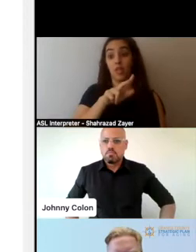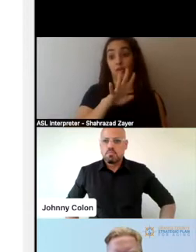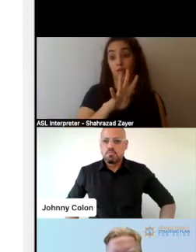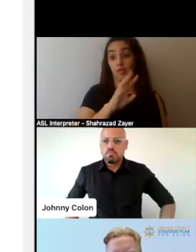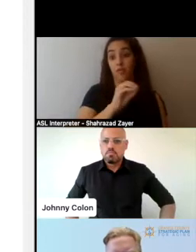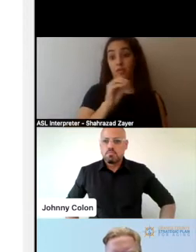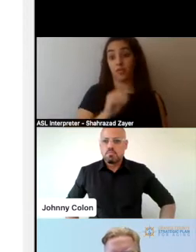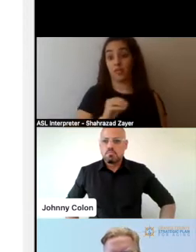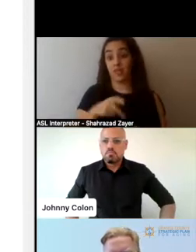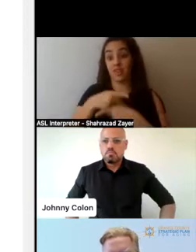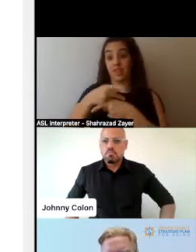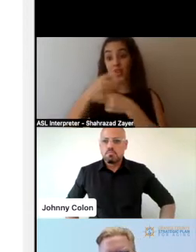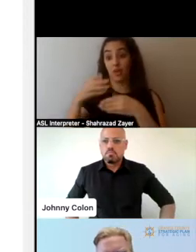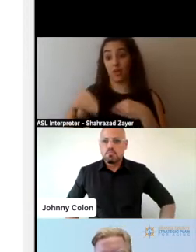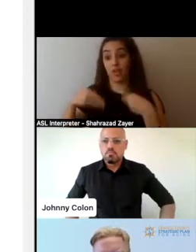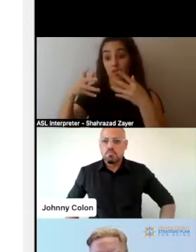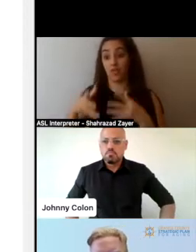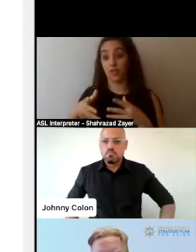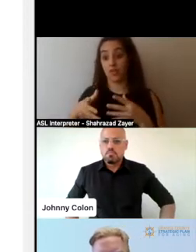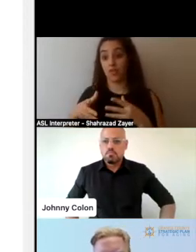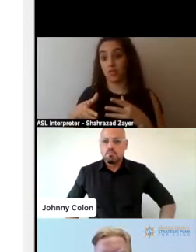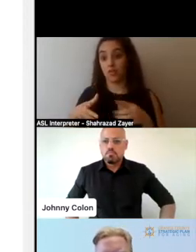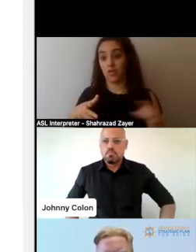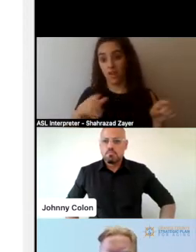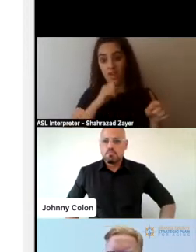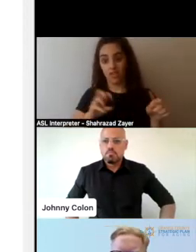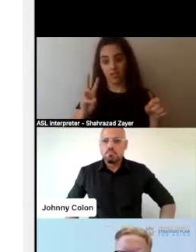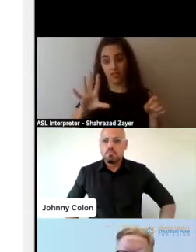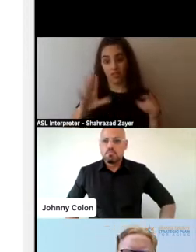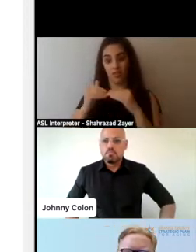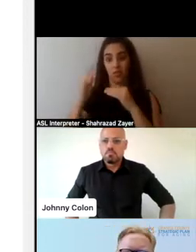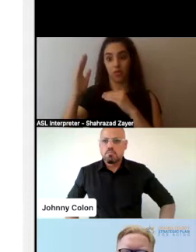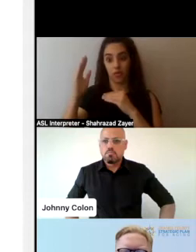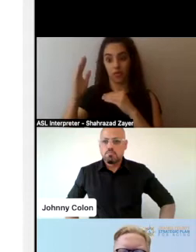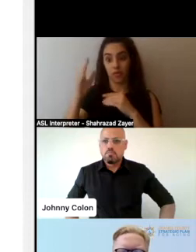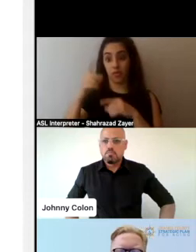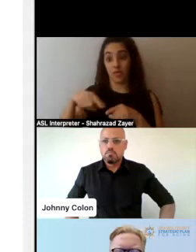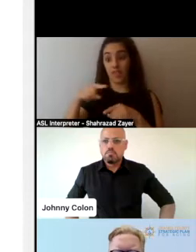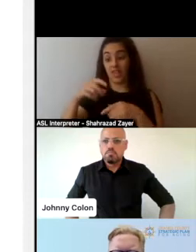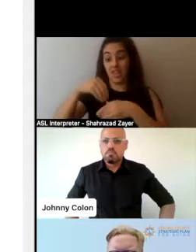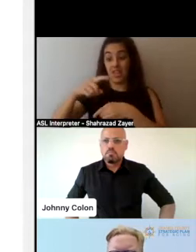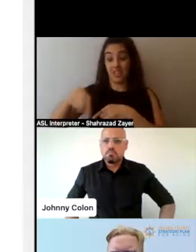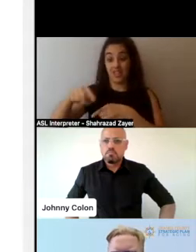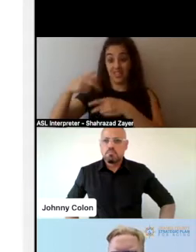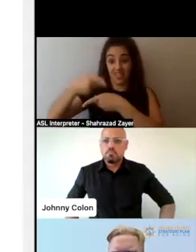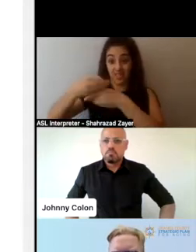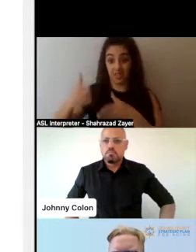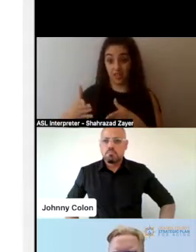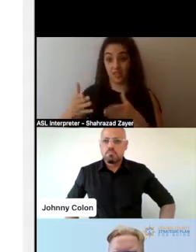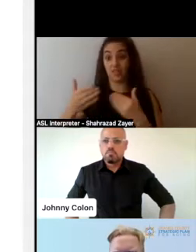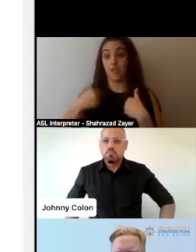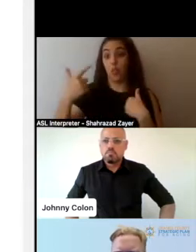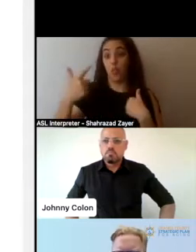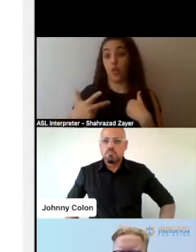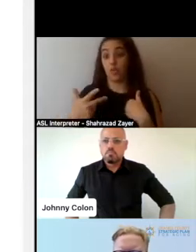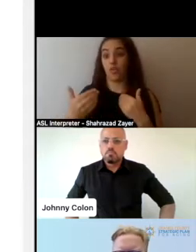caregivers are 65 or older. Of these caregivers, 1/3 report to being in fair to poor health.